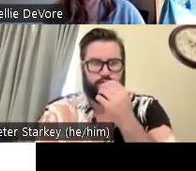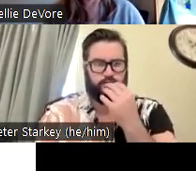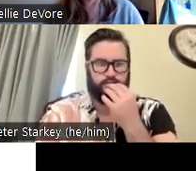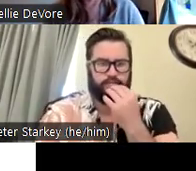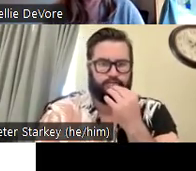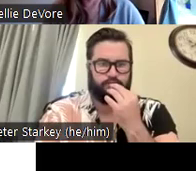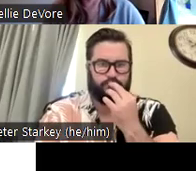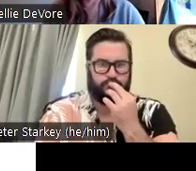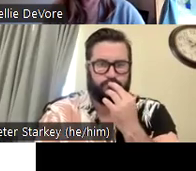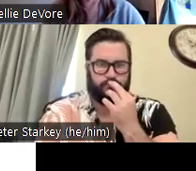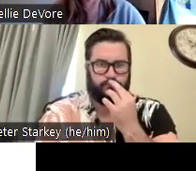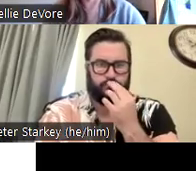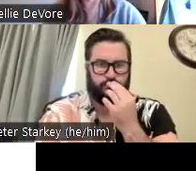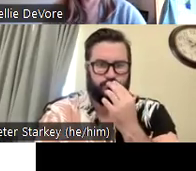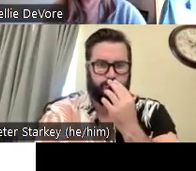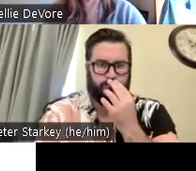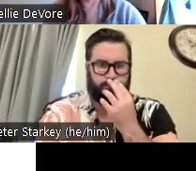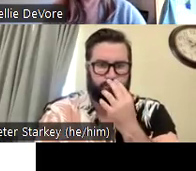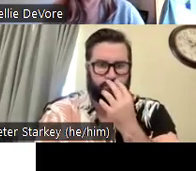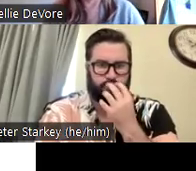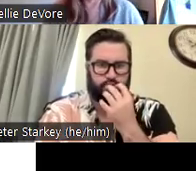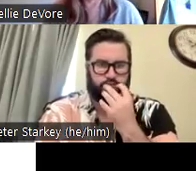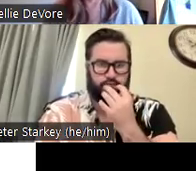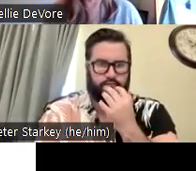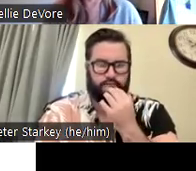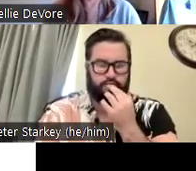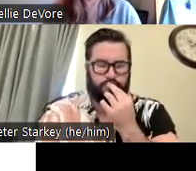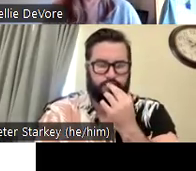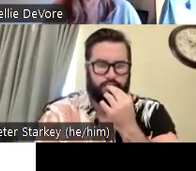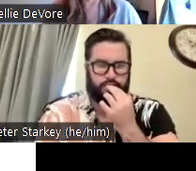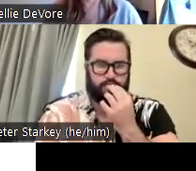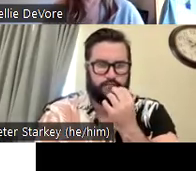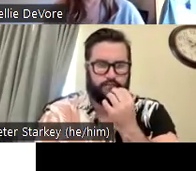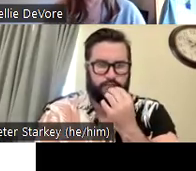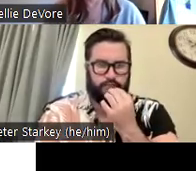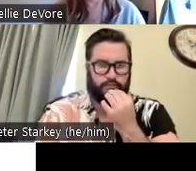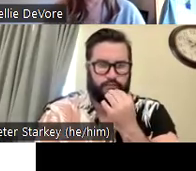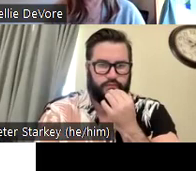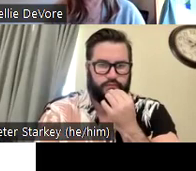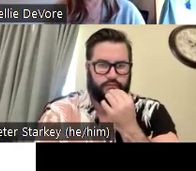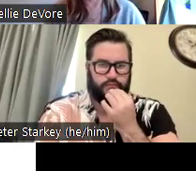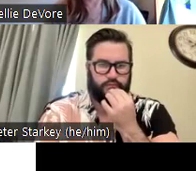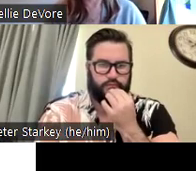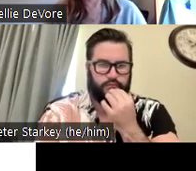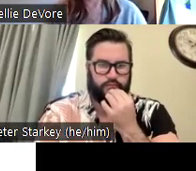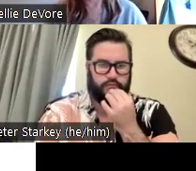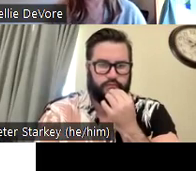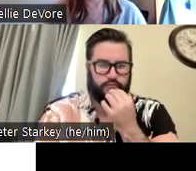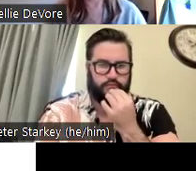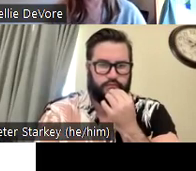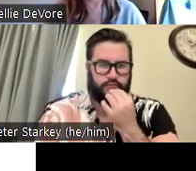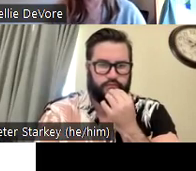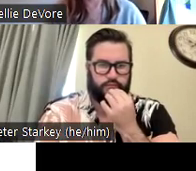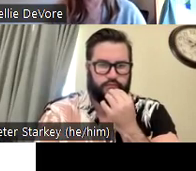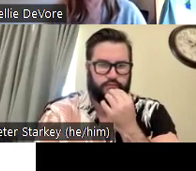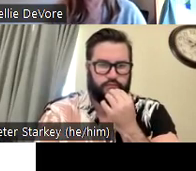be personal education versus preparing for a presentation or preparing